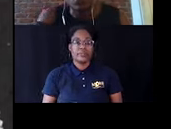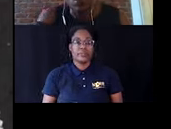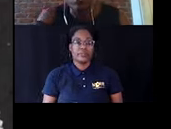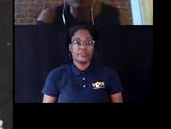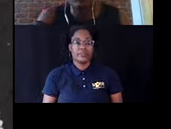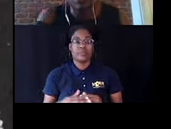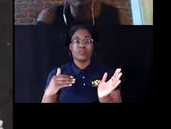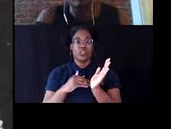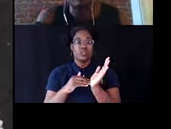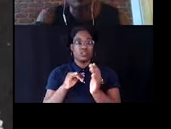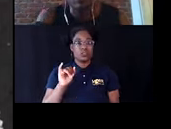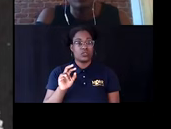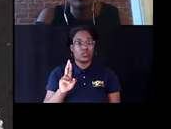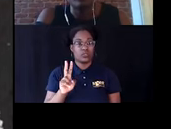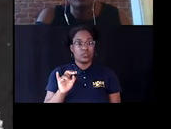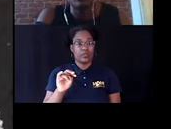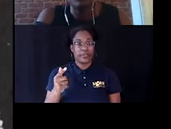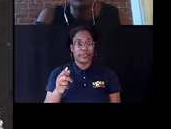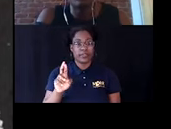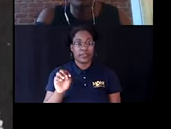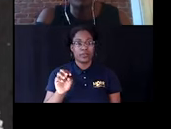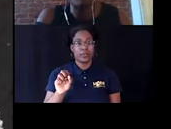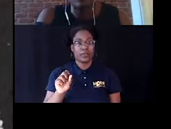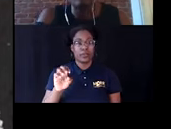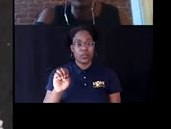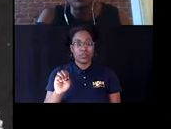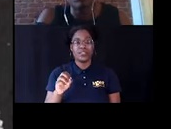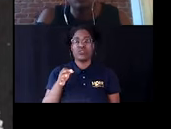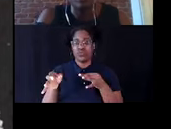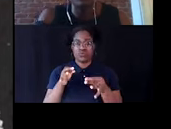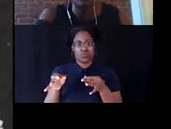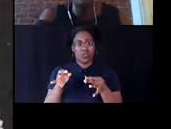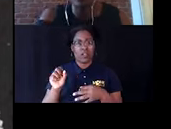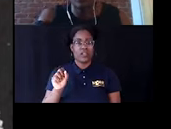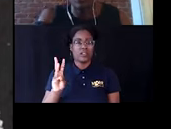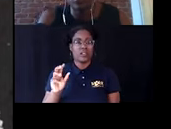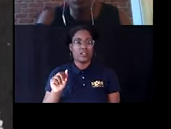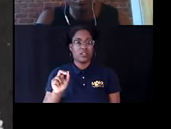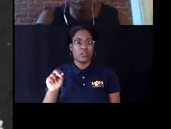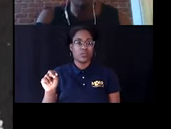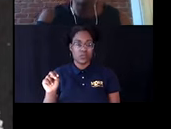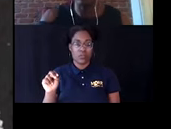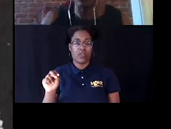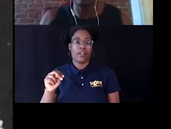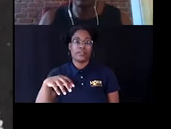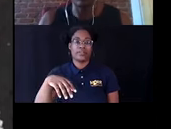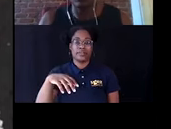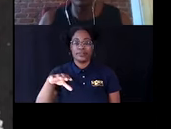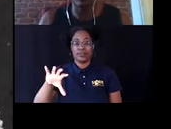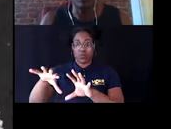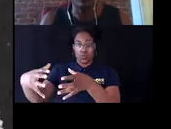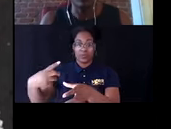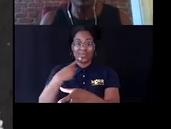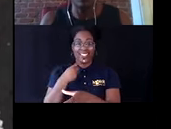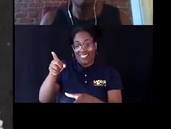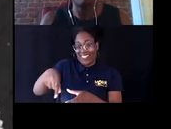Dr. Irving Ross described Swan's group as a band of Negro men with androgynous characteristics, which is also